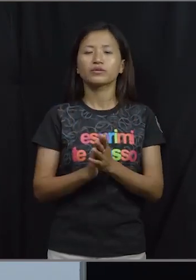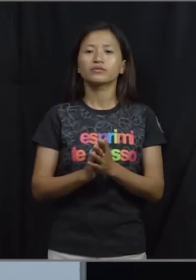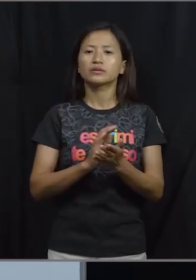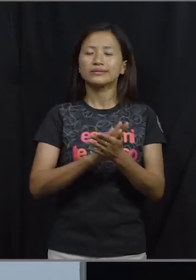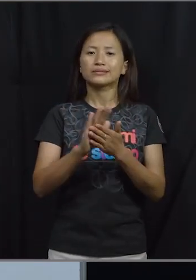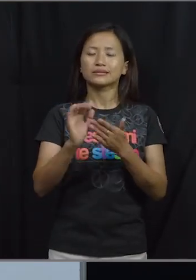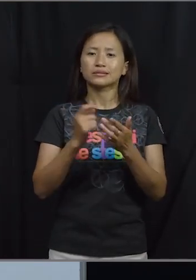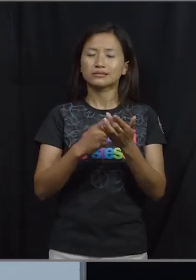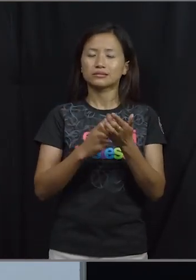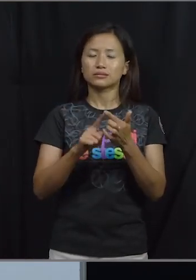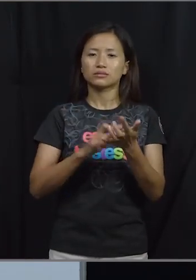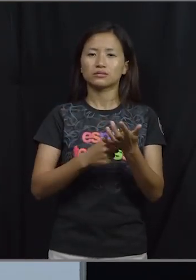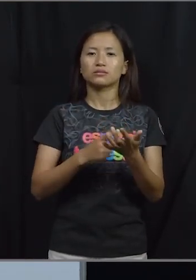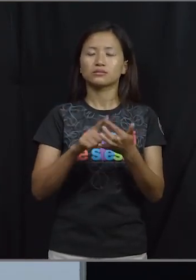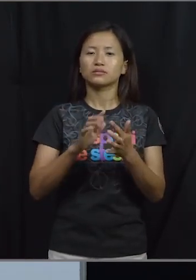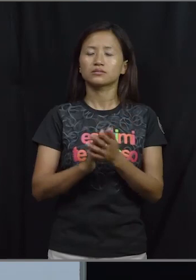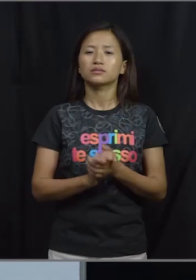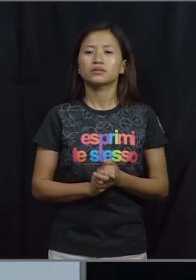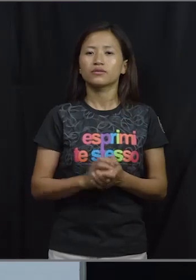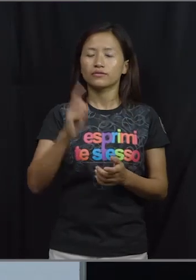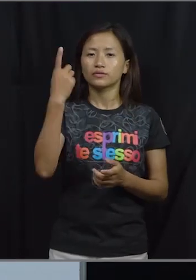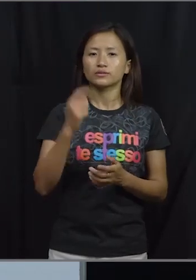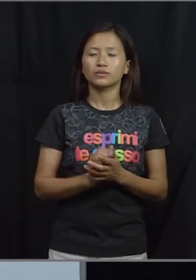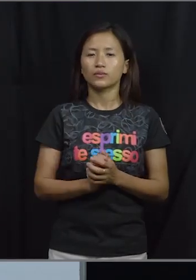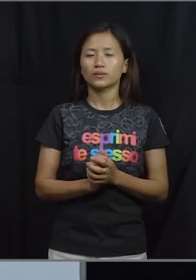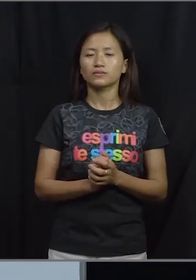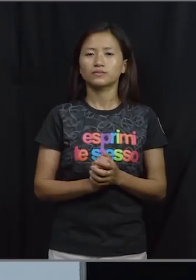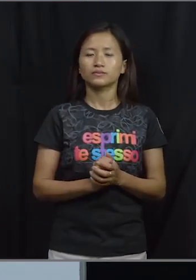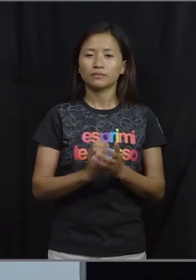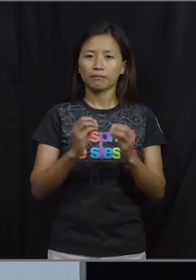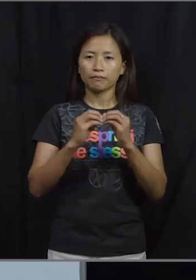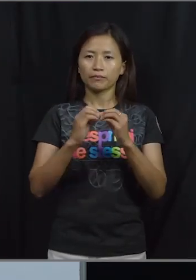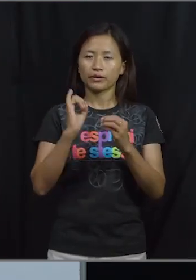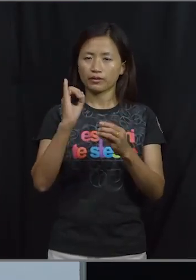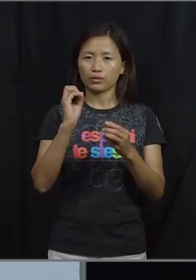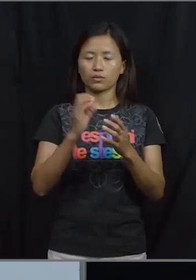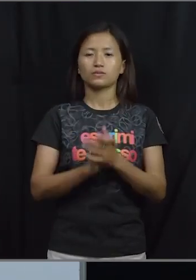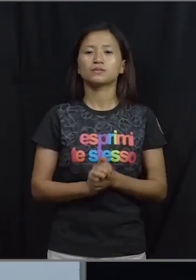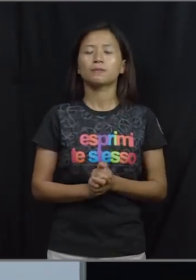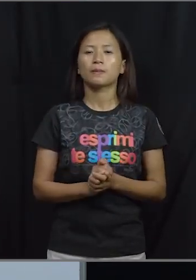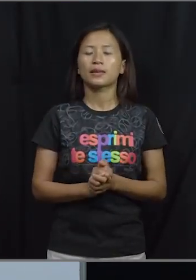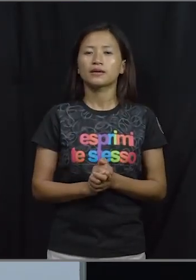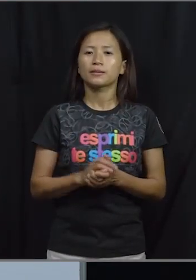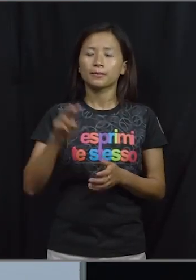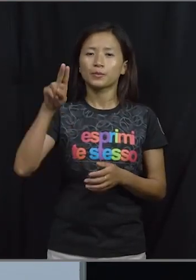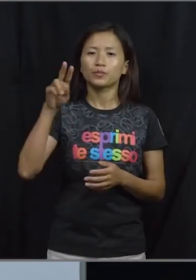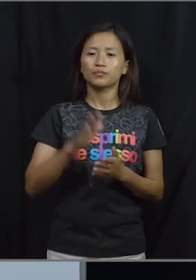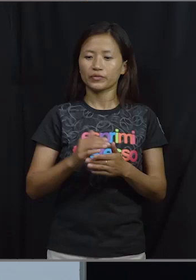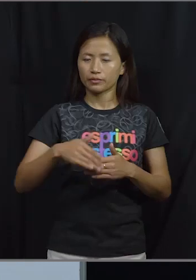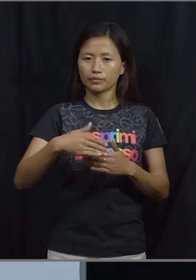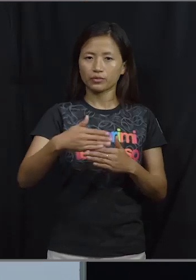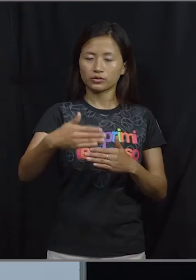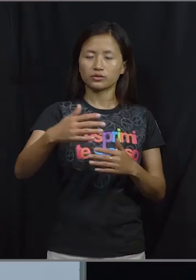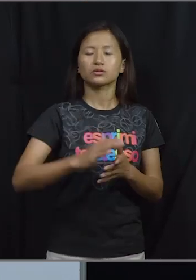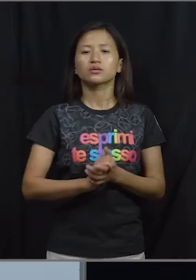are three types of hereditary. The first one is biological hereditary. So biological would mean the process